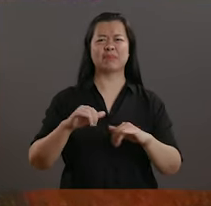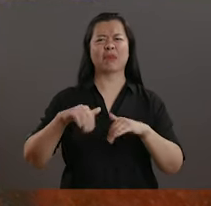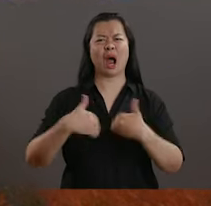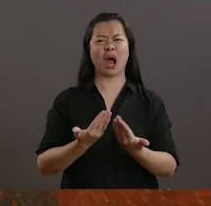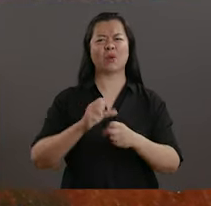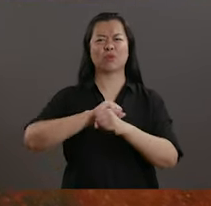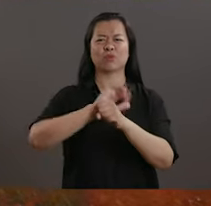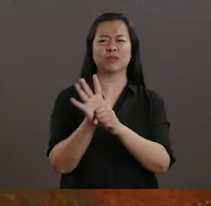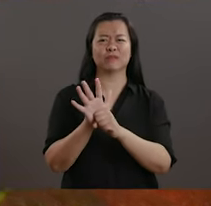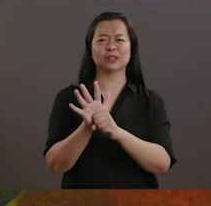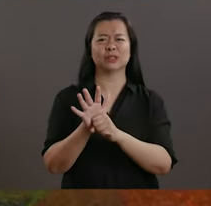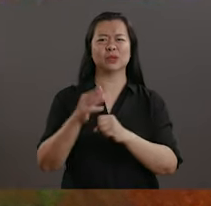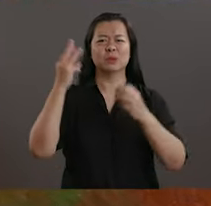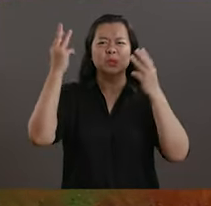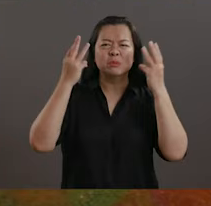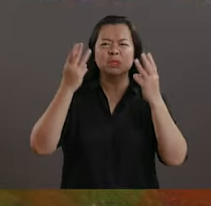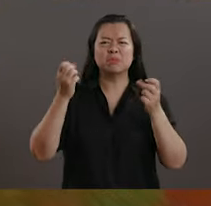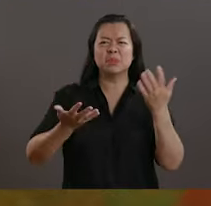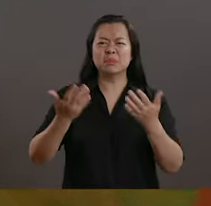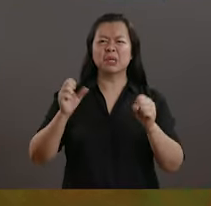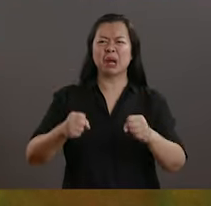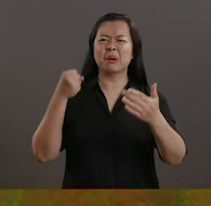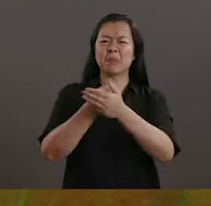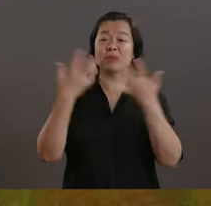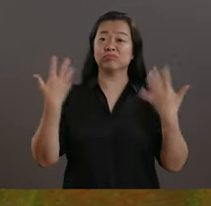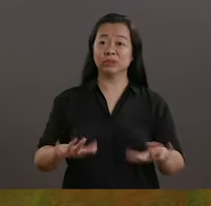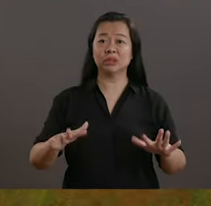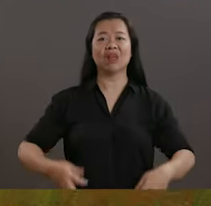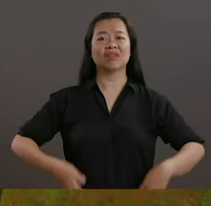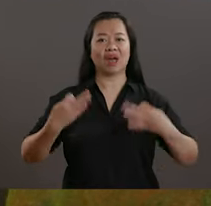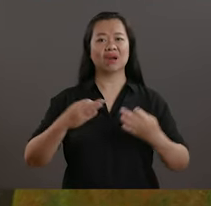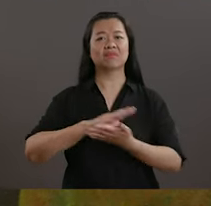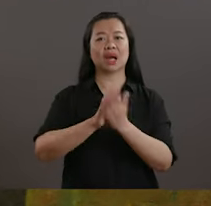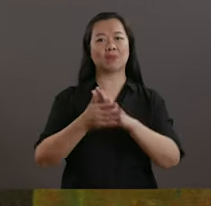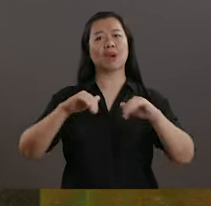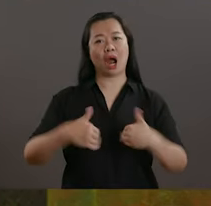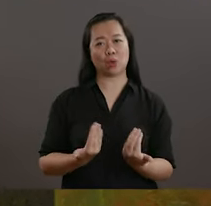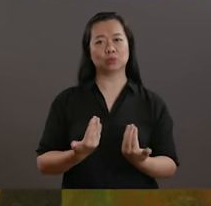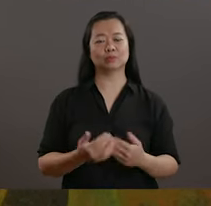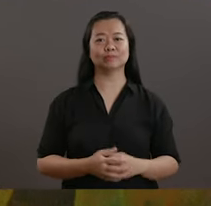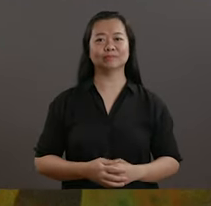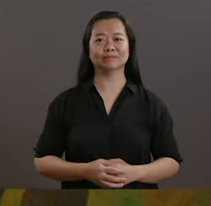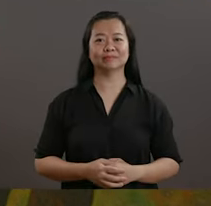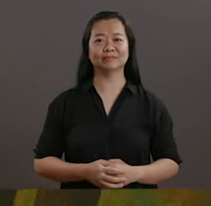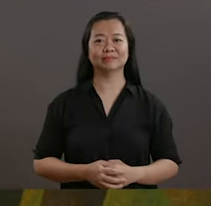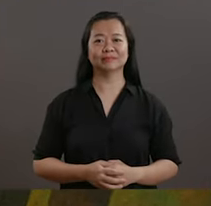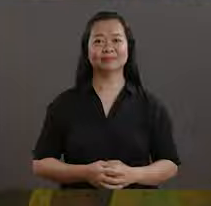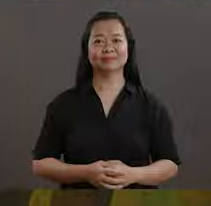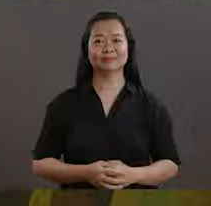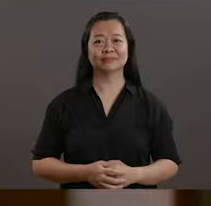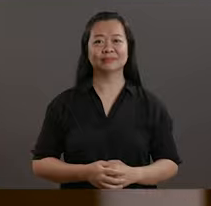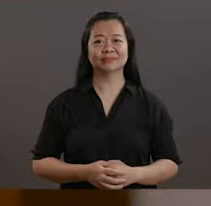disquiet, wondering if COVID-19 will strike, and anxious about life in its